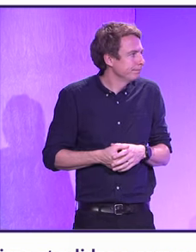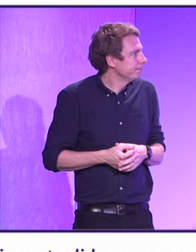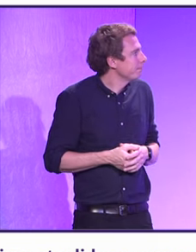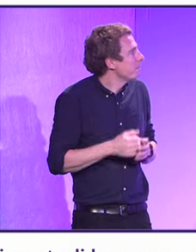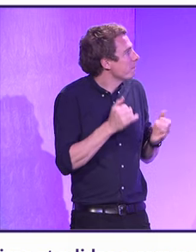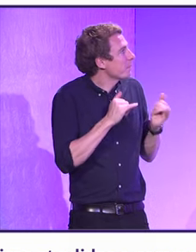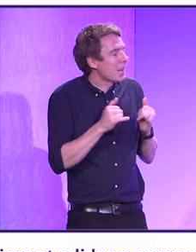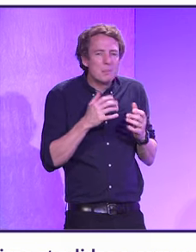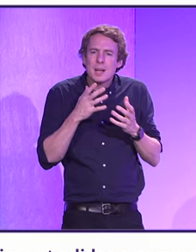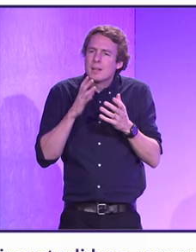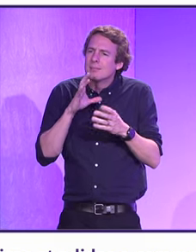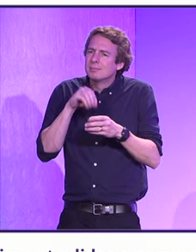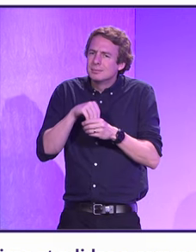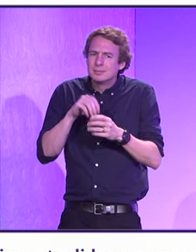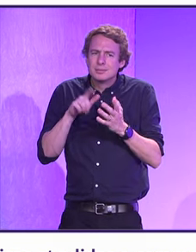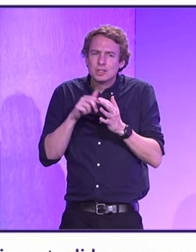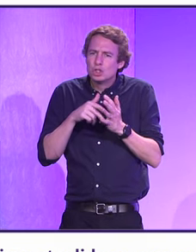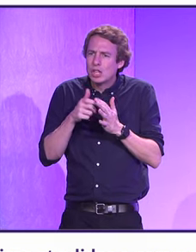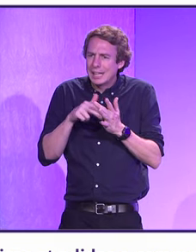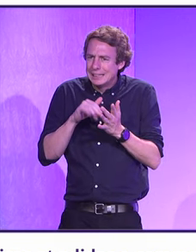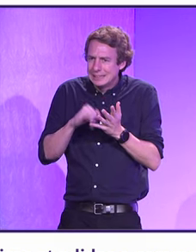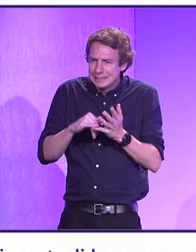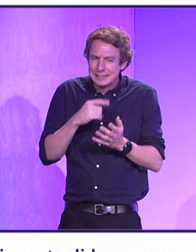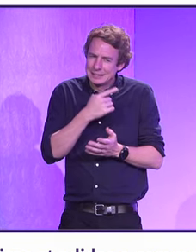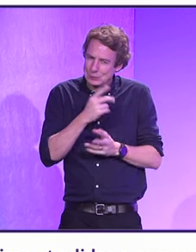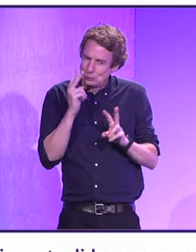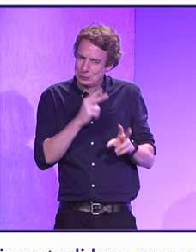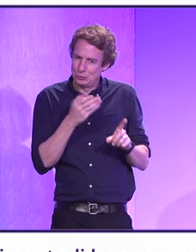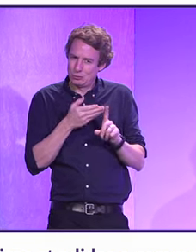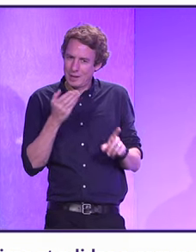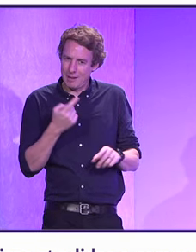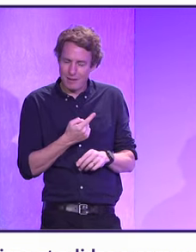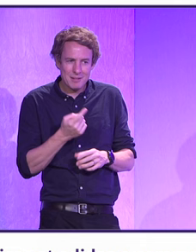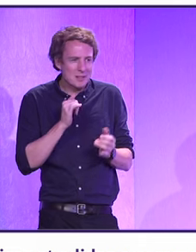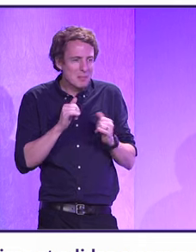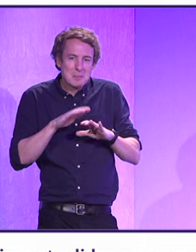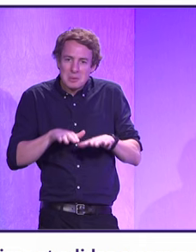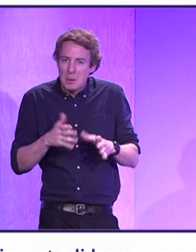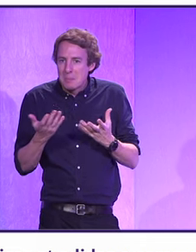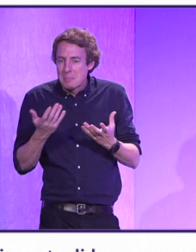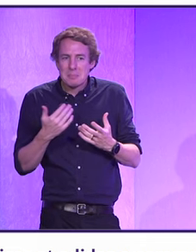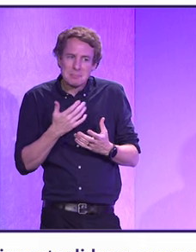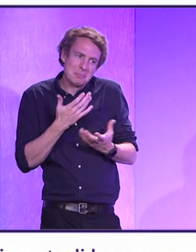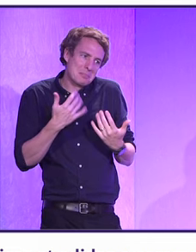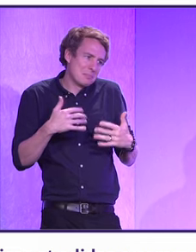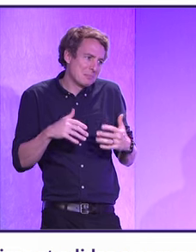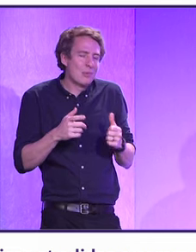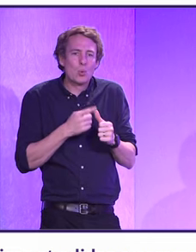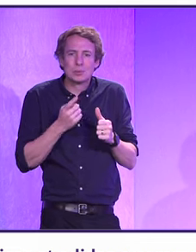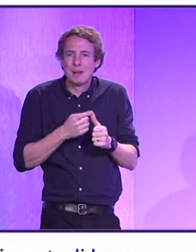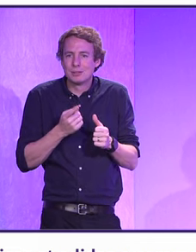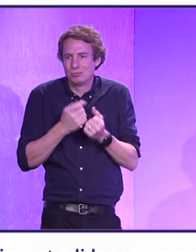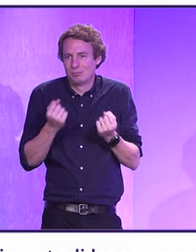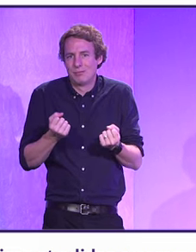this screenshot. If you work with Jenkins, yes, we use Jenkins. You might like it or not, we might like it or not, but we use that. And it's